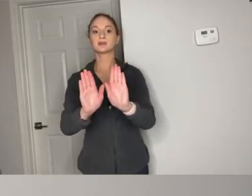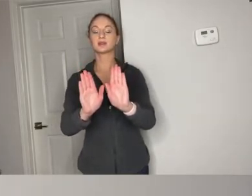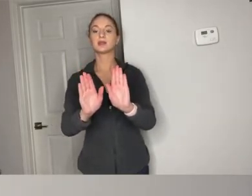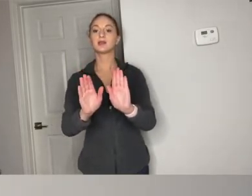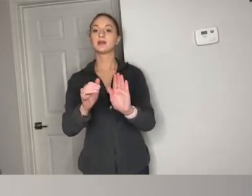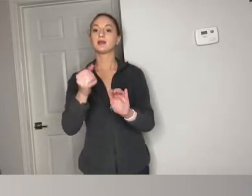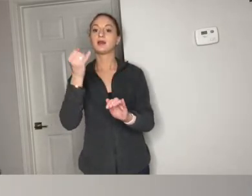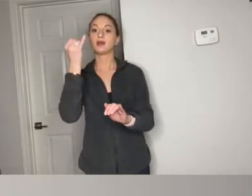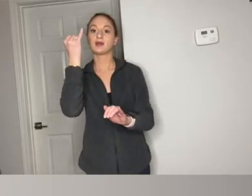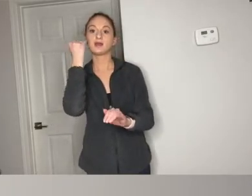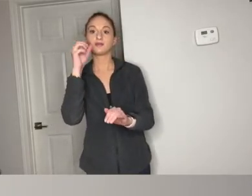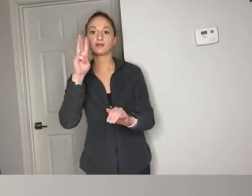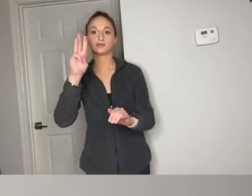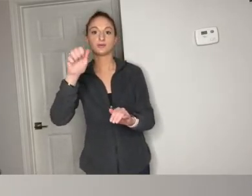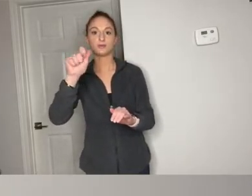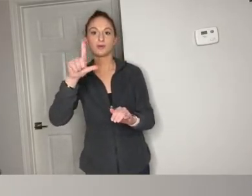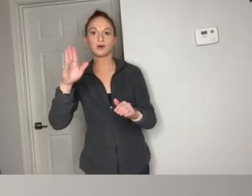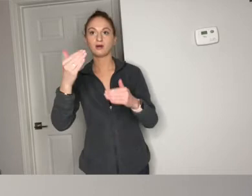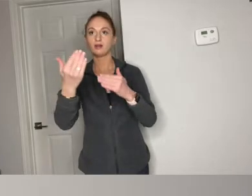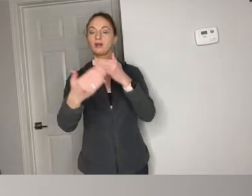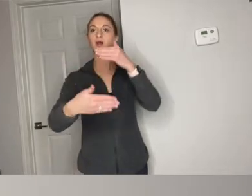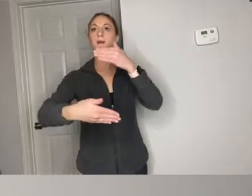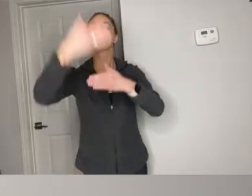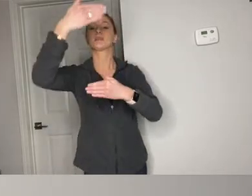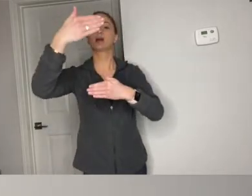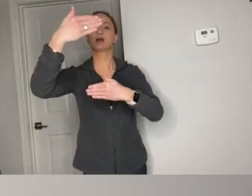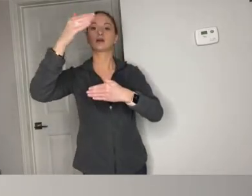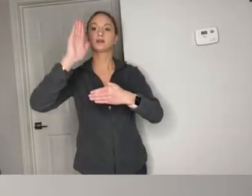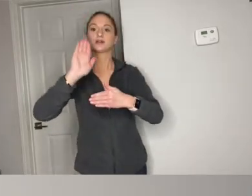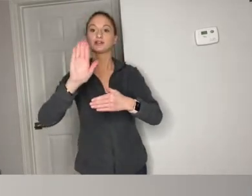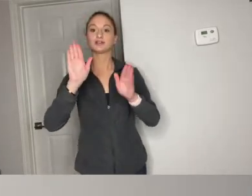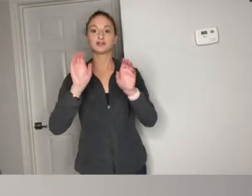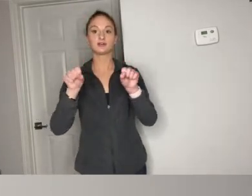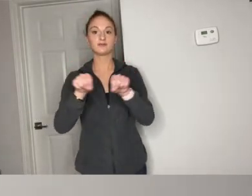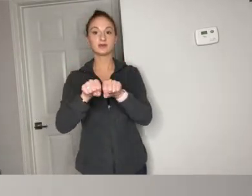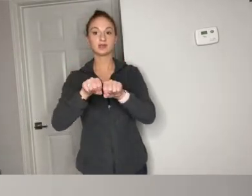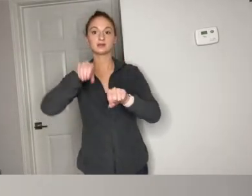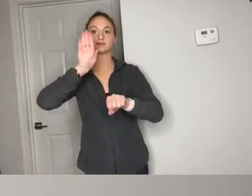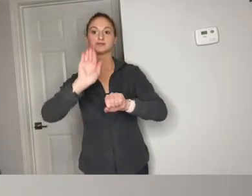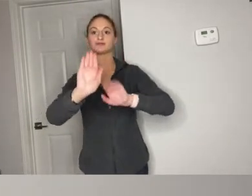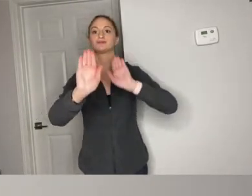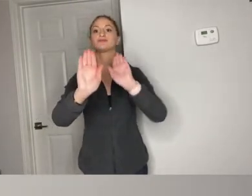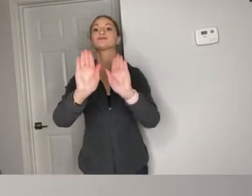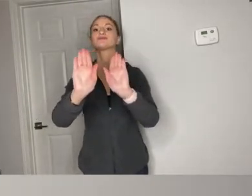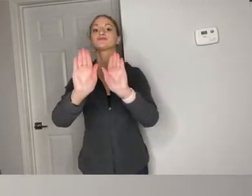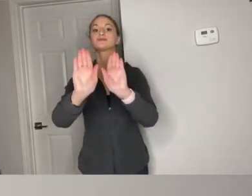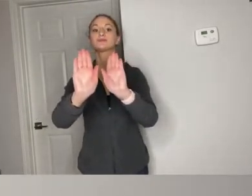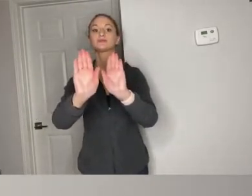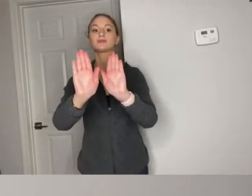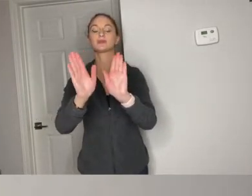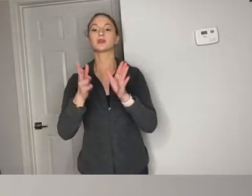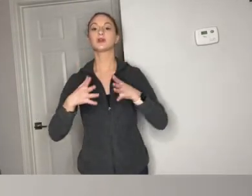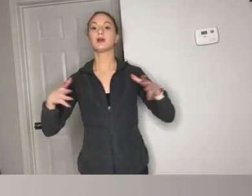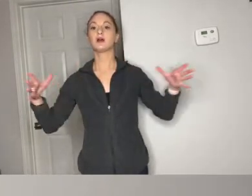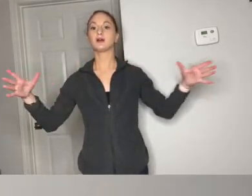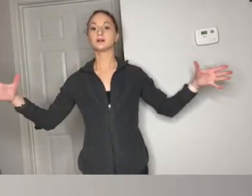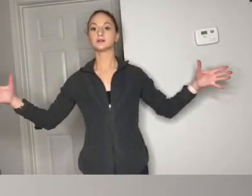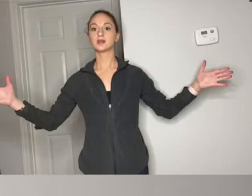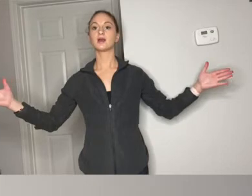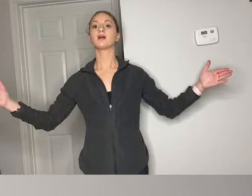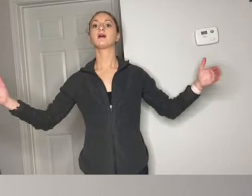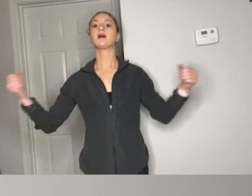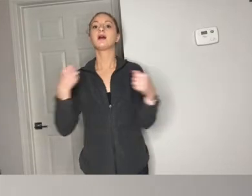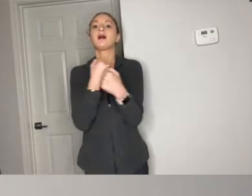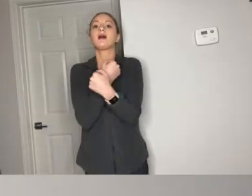of you, it would be like you're standing on that wall. So you want your feet to be super flexed here. This time reach your arms out to the side